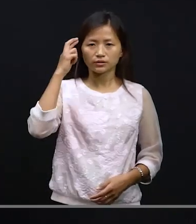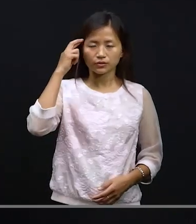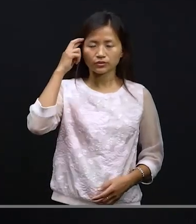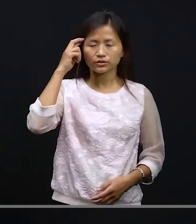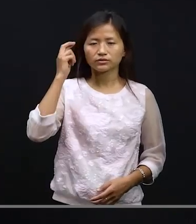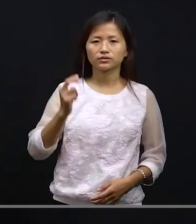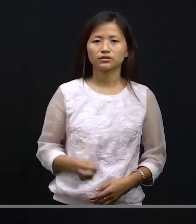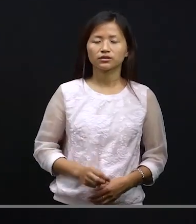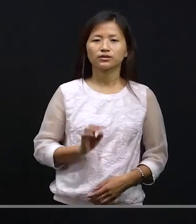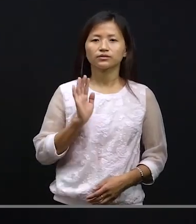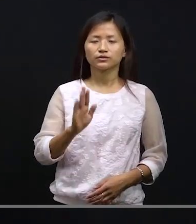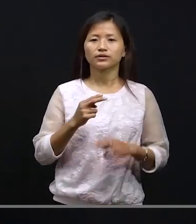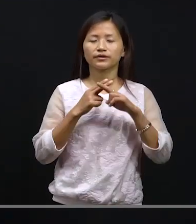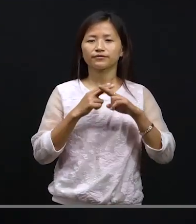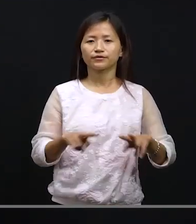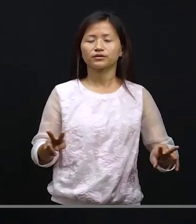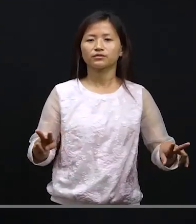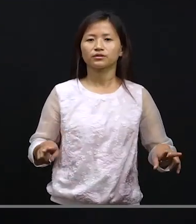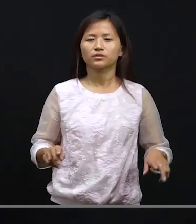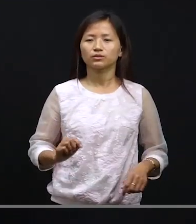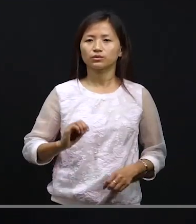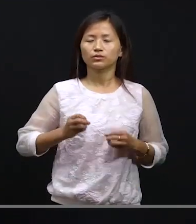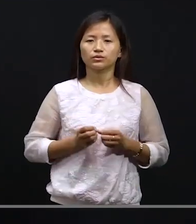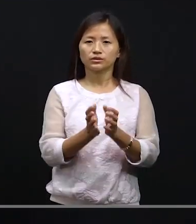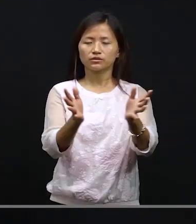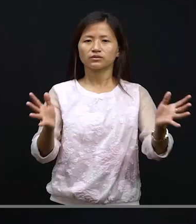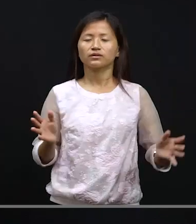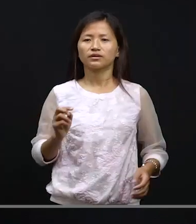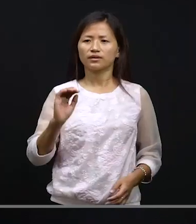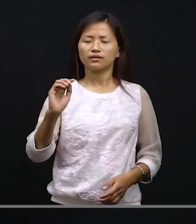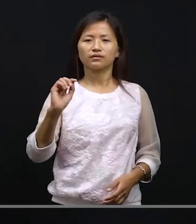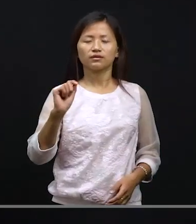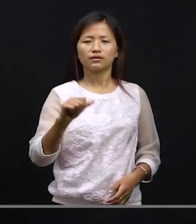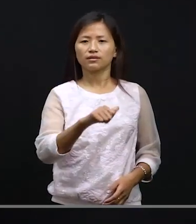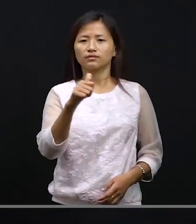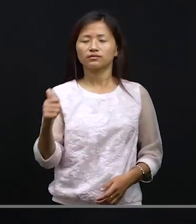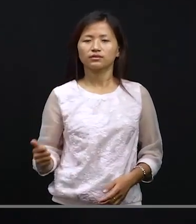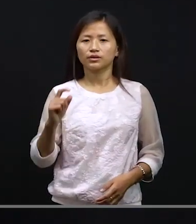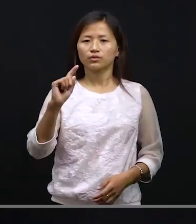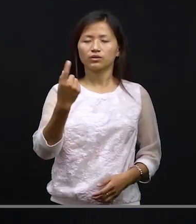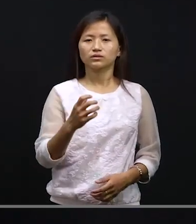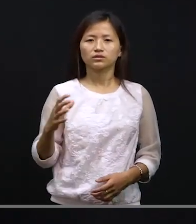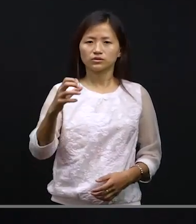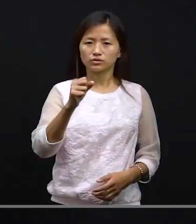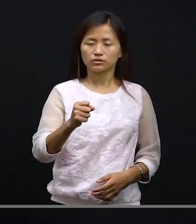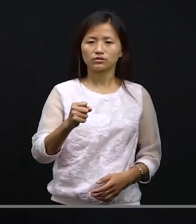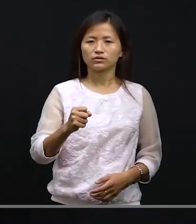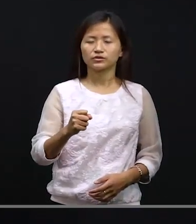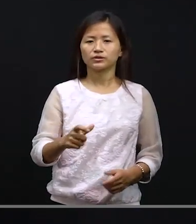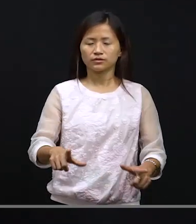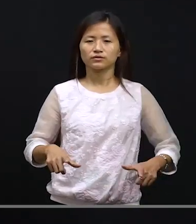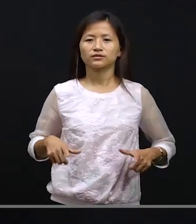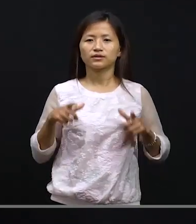with him he will have the freedom without anyone controlling his life, or without any forces controlling his